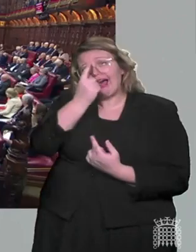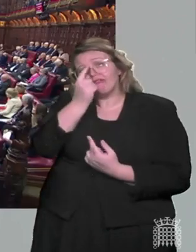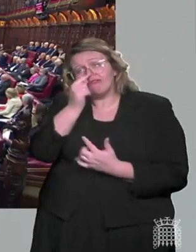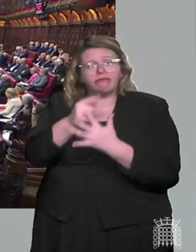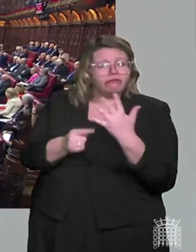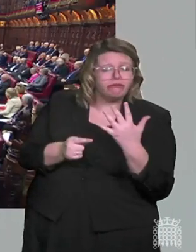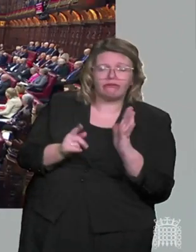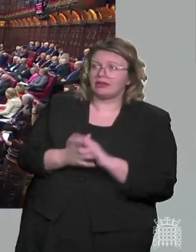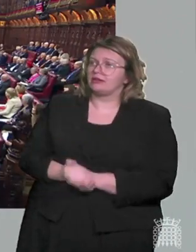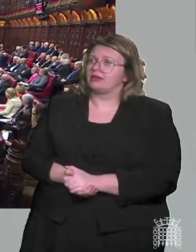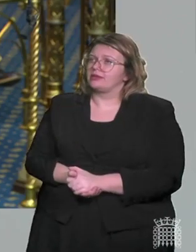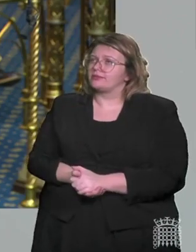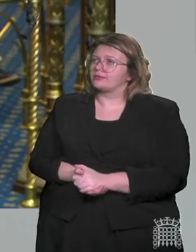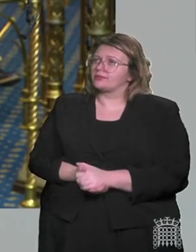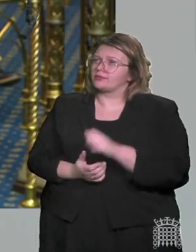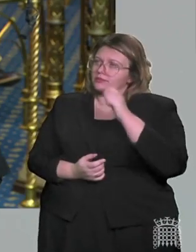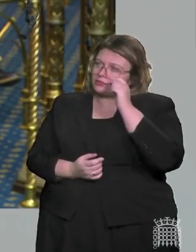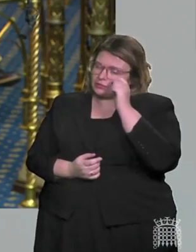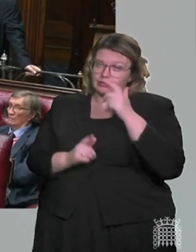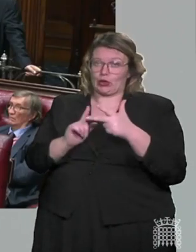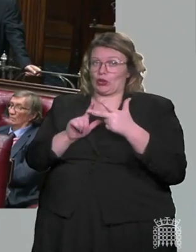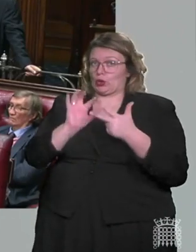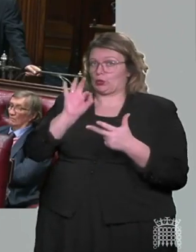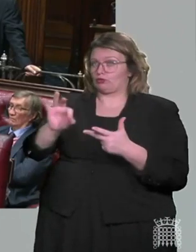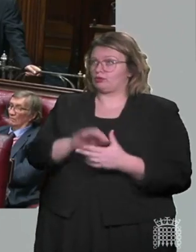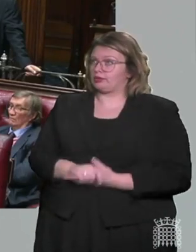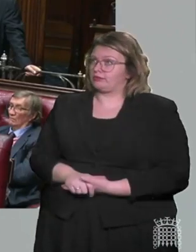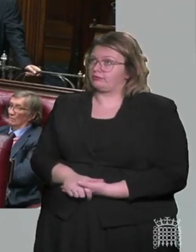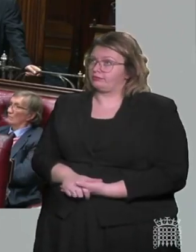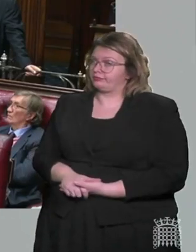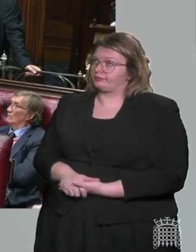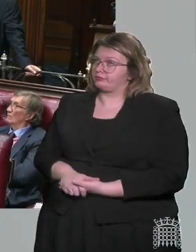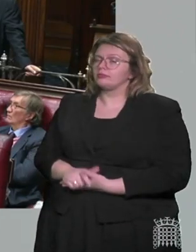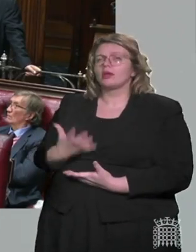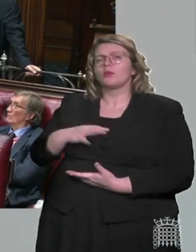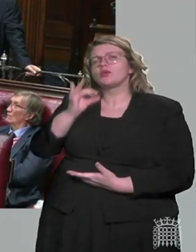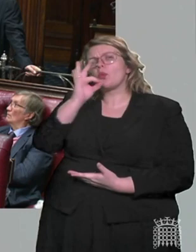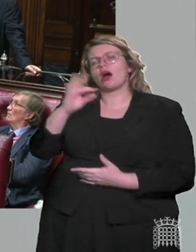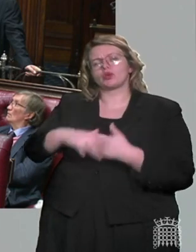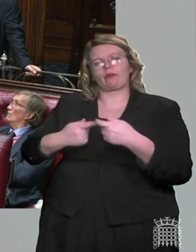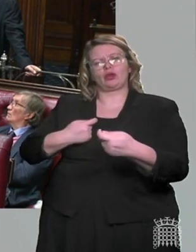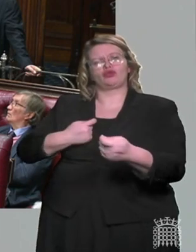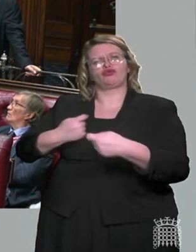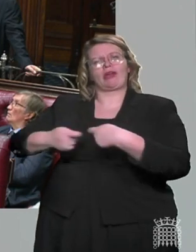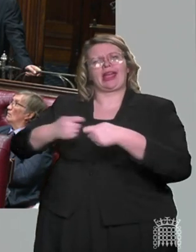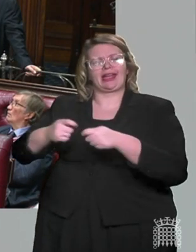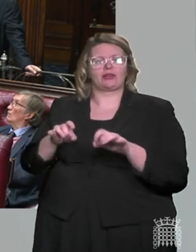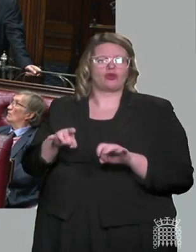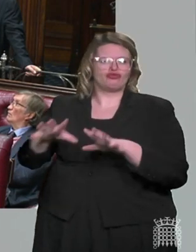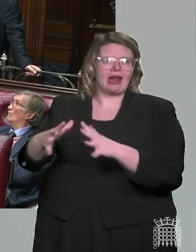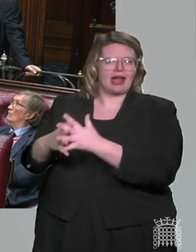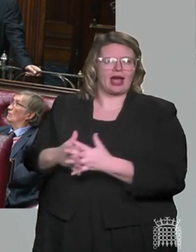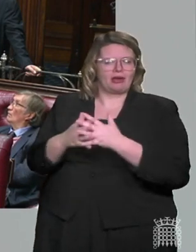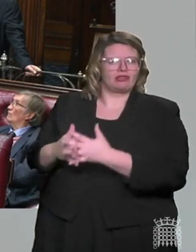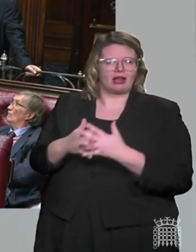it. Third question, Lord Walmley. Thank you. I beg leave to ask the question standing in my name on the order paper.